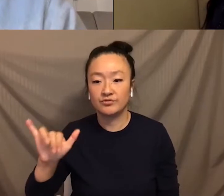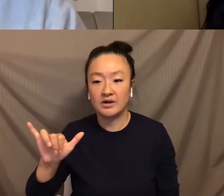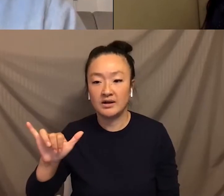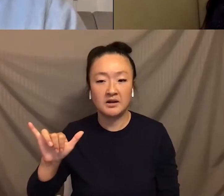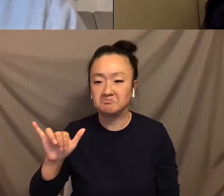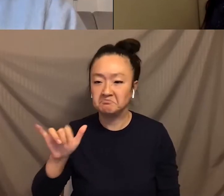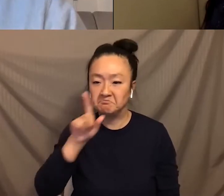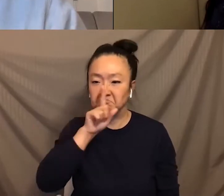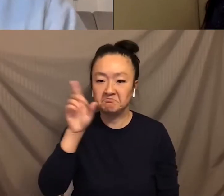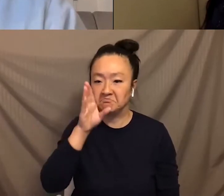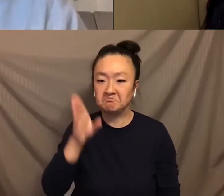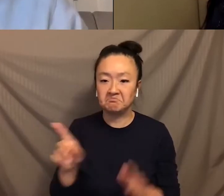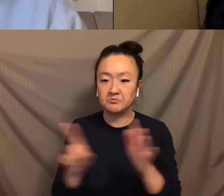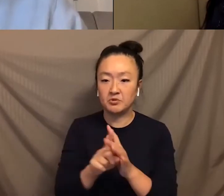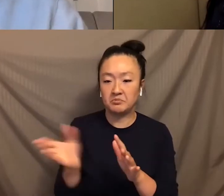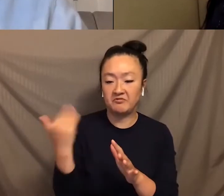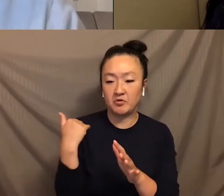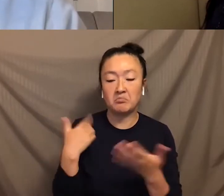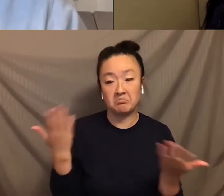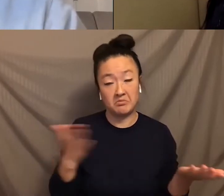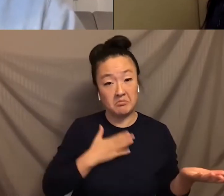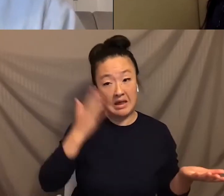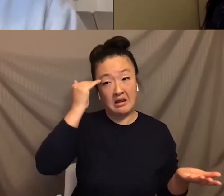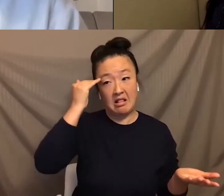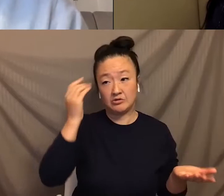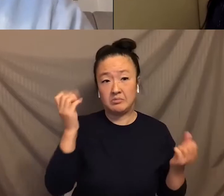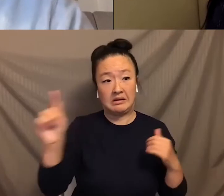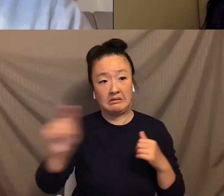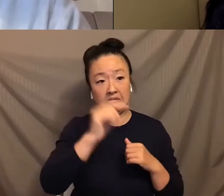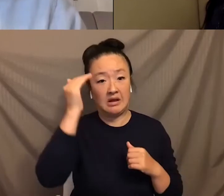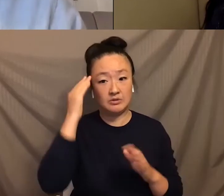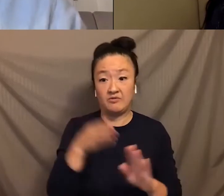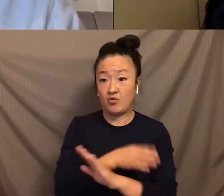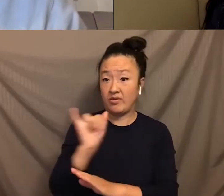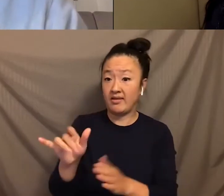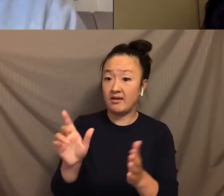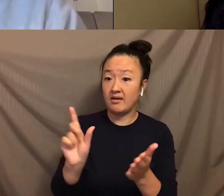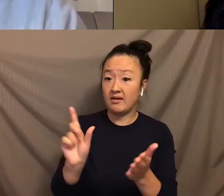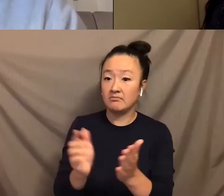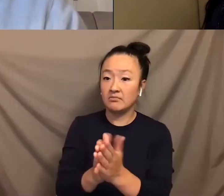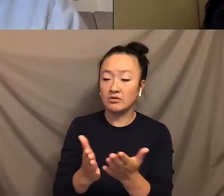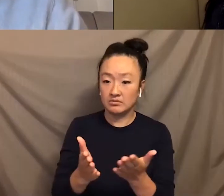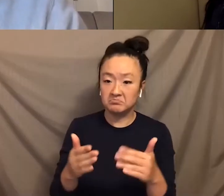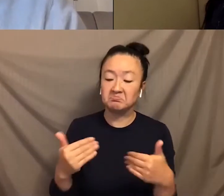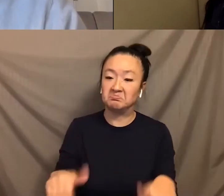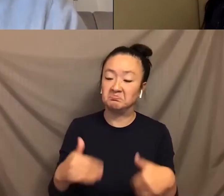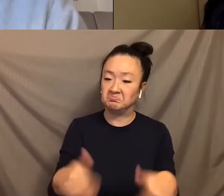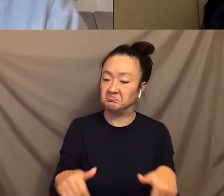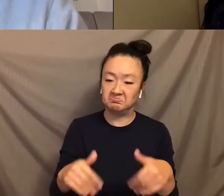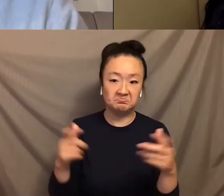lexicon, at least to my knowledge and many other people's knowledge prior to that book. And so it was truly a groundbreaking text in its